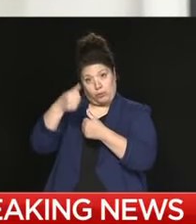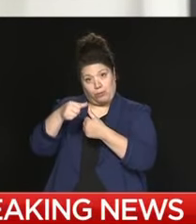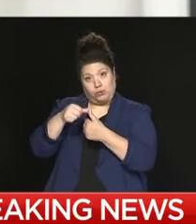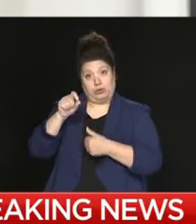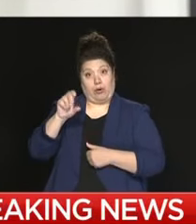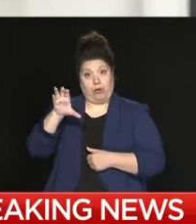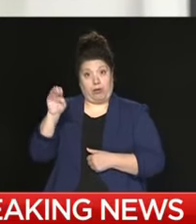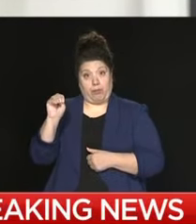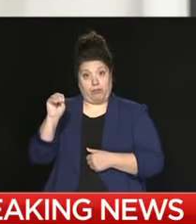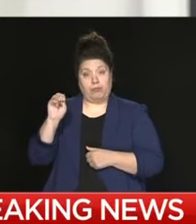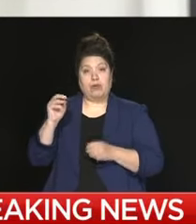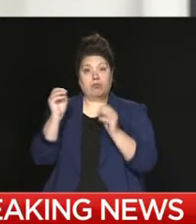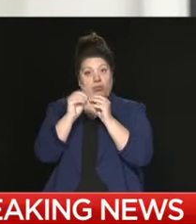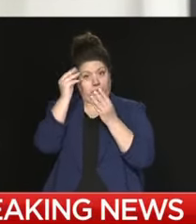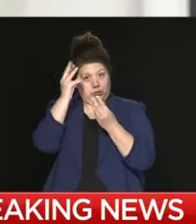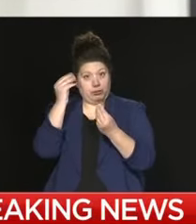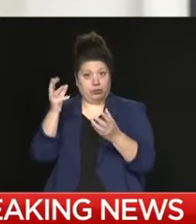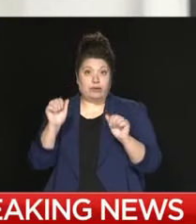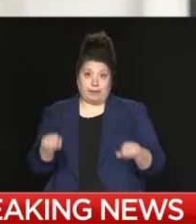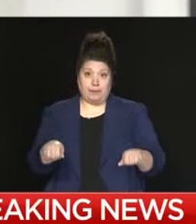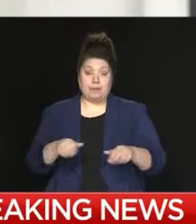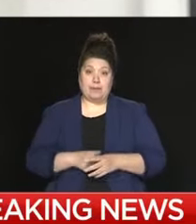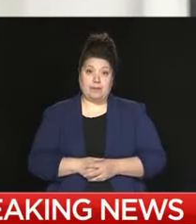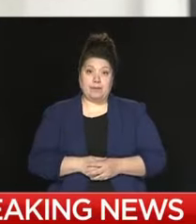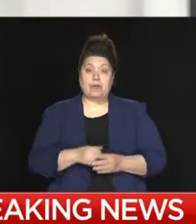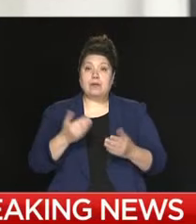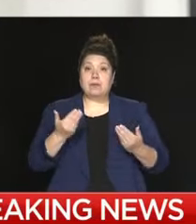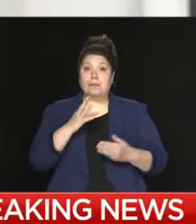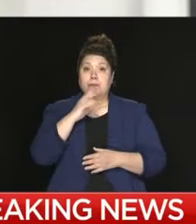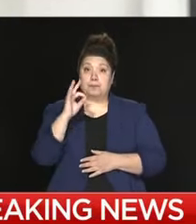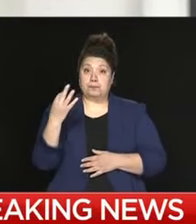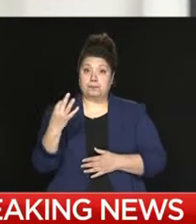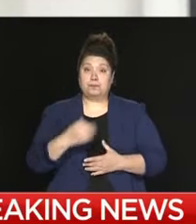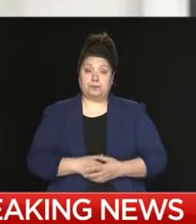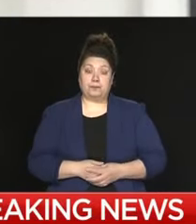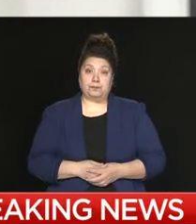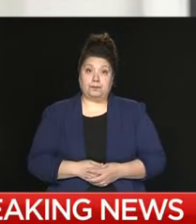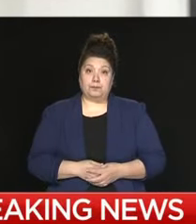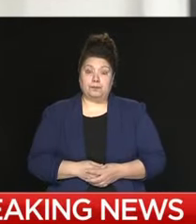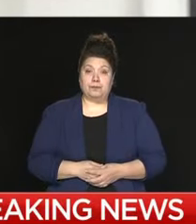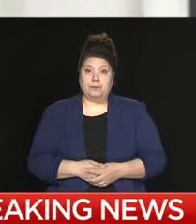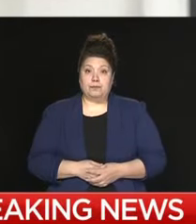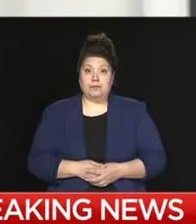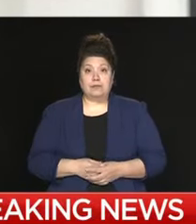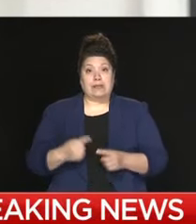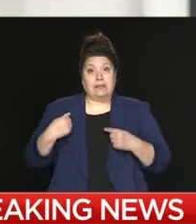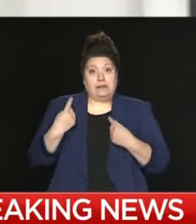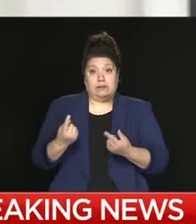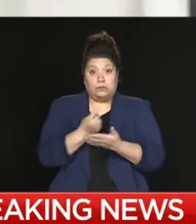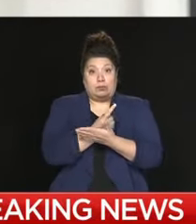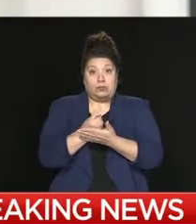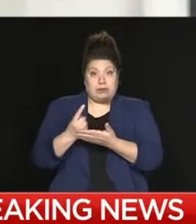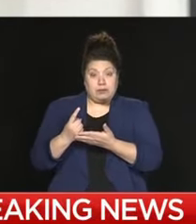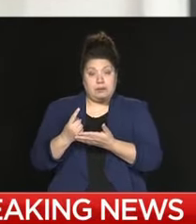novascotiaremembers.com. La semaine qui se termine a été particulièrement douloureuse pour les gens. This week has been